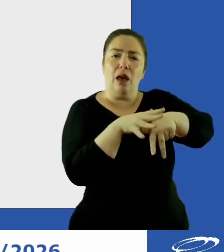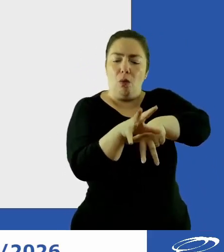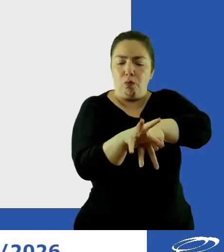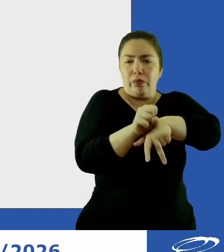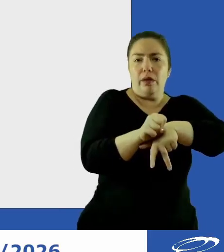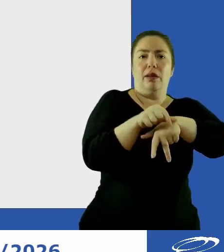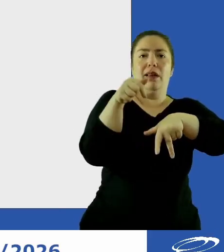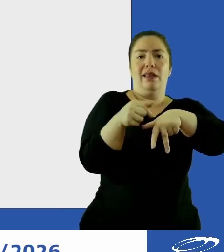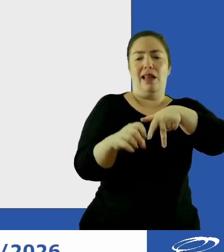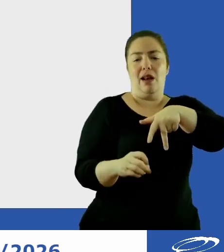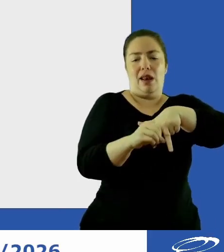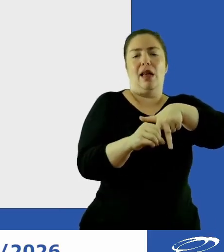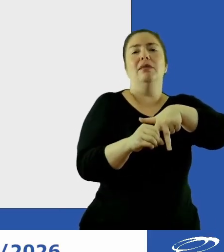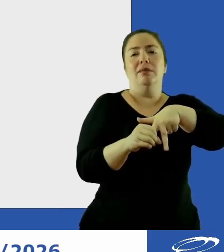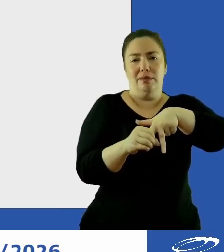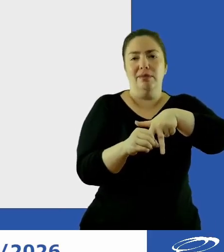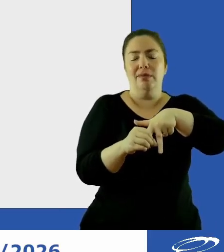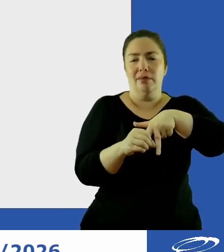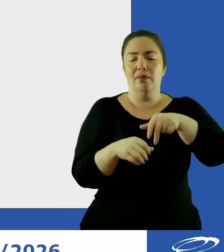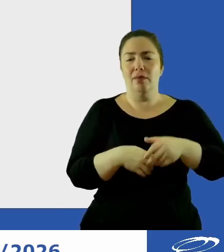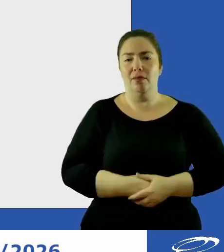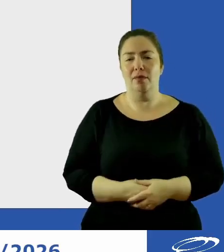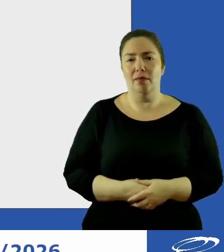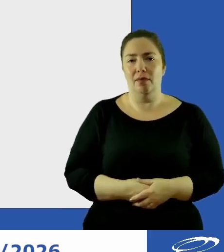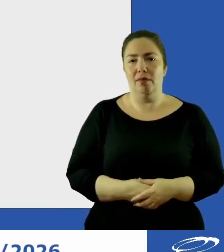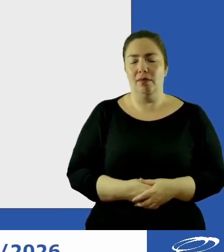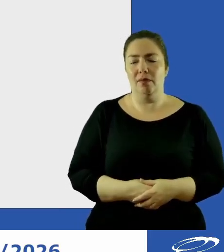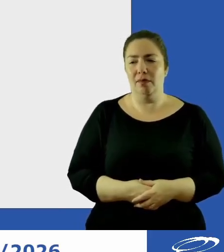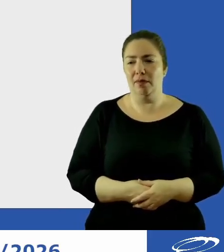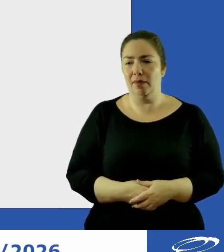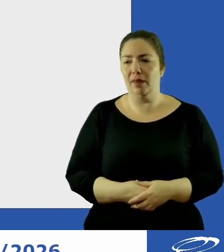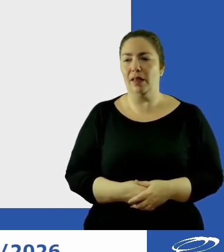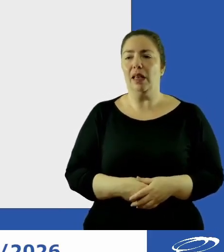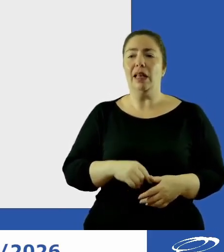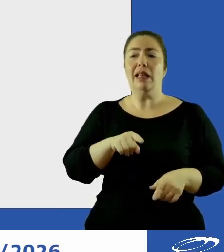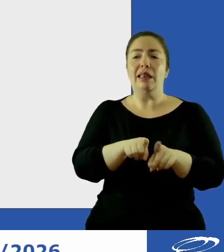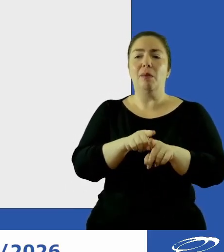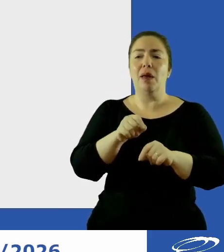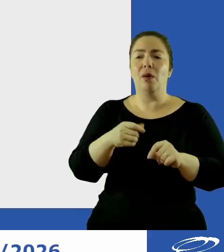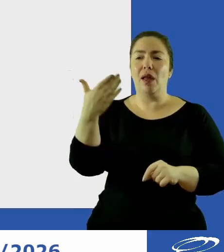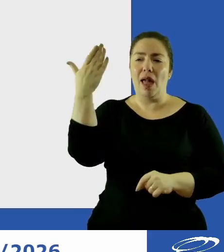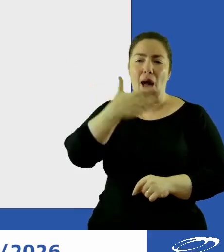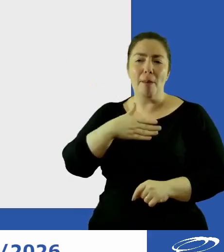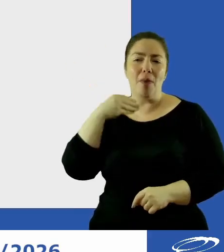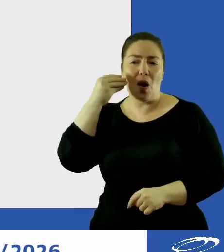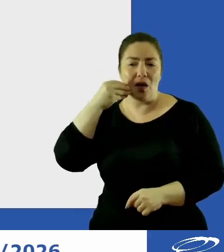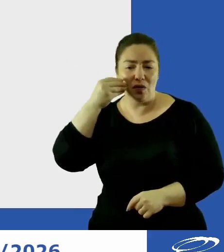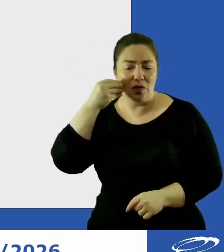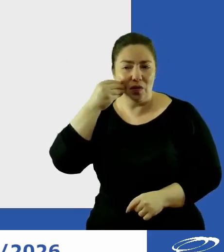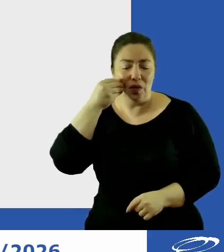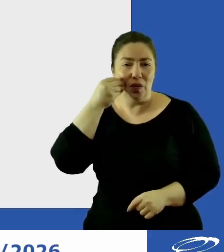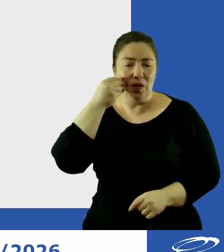or moxifloxacin. They have experience in the literature showing that in combination with rifampin are the most potent drugs.